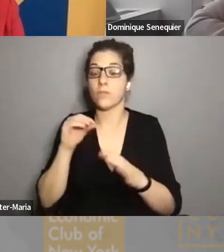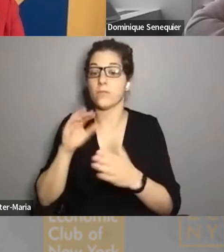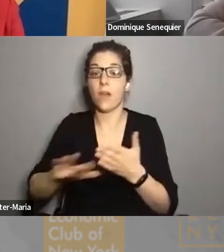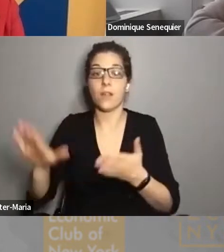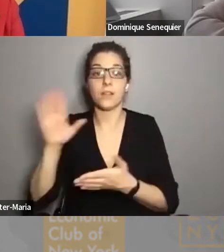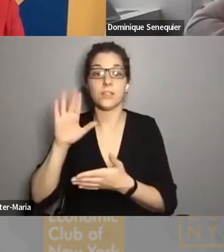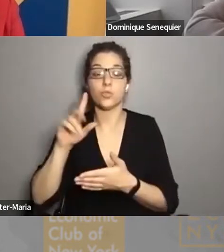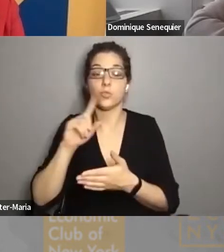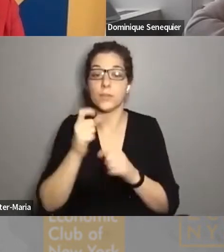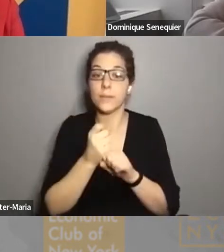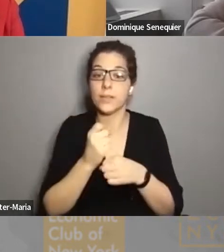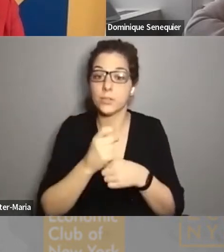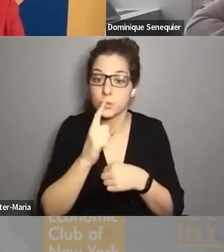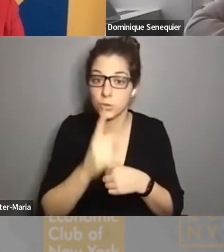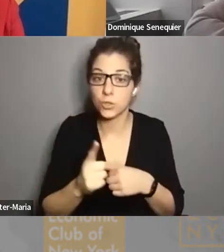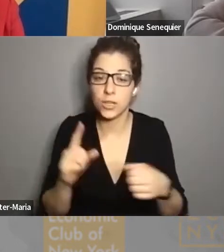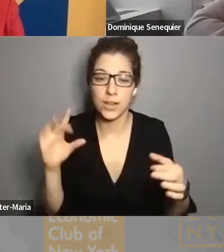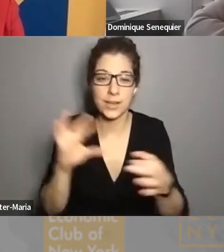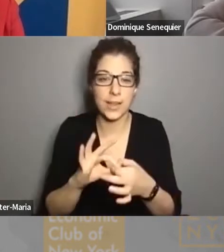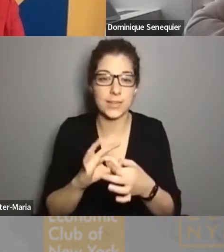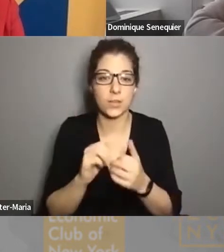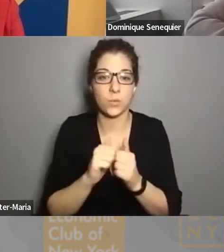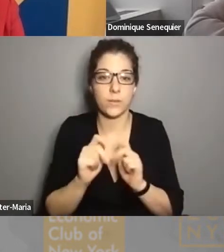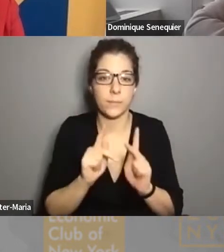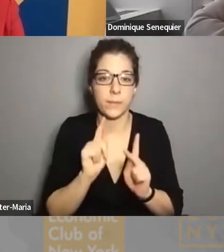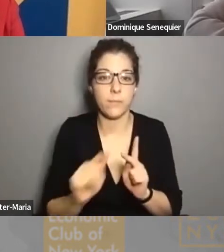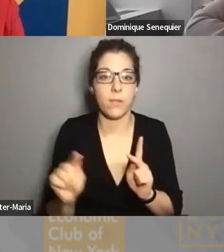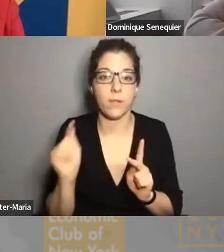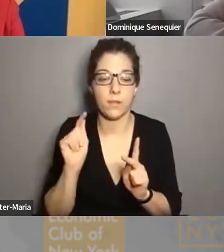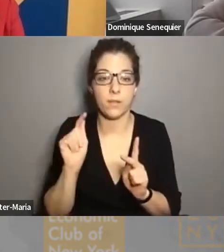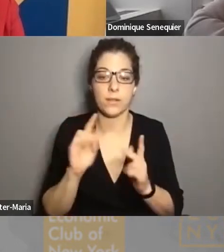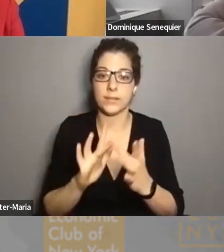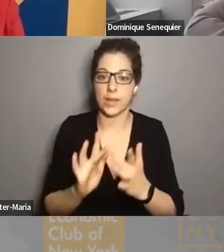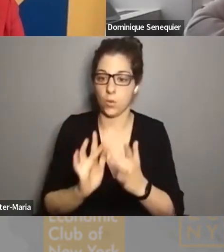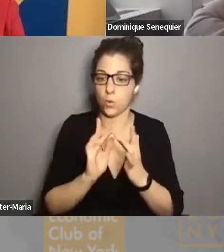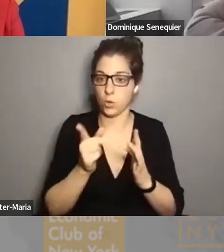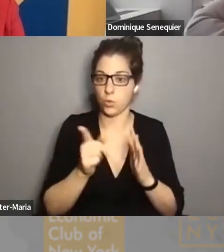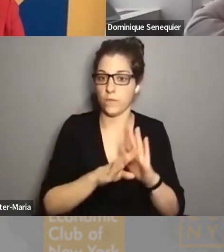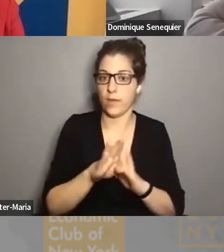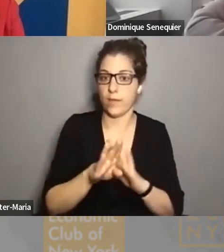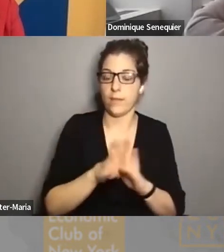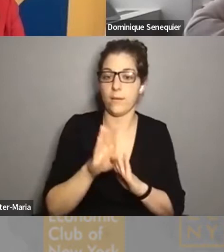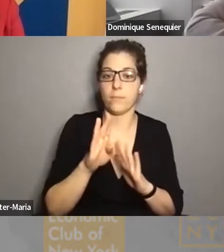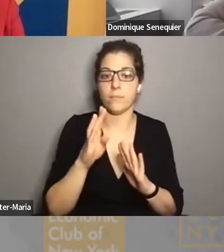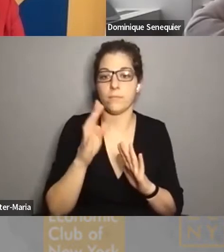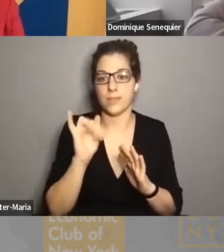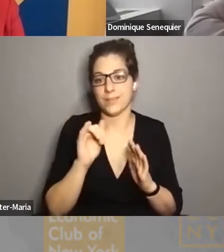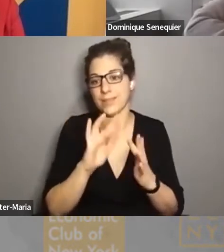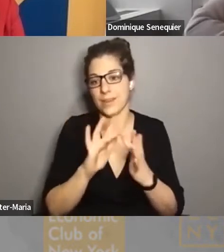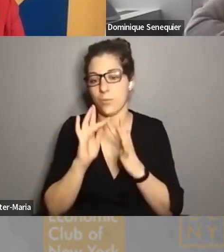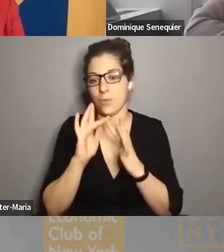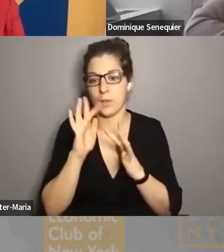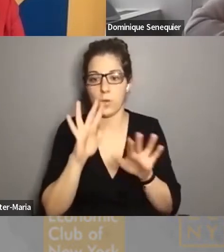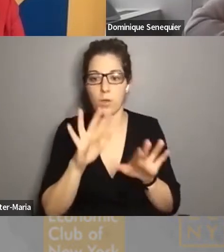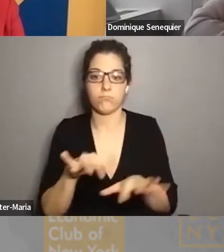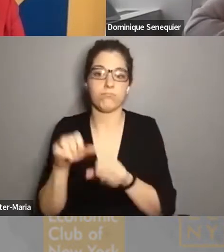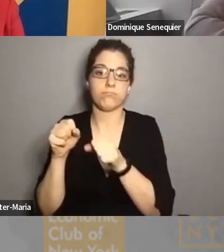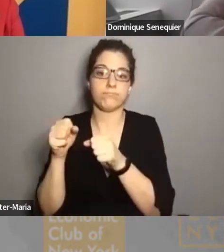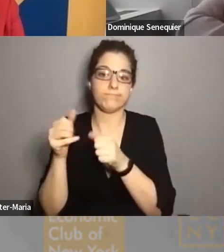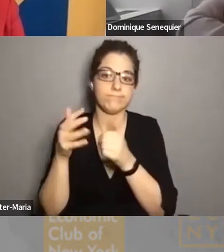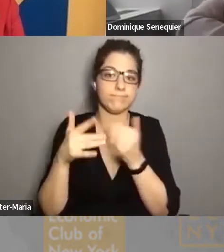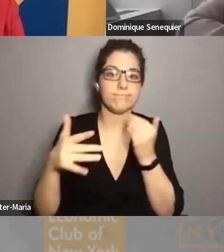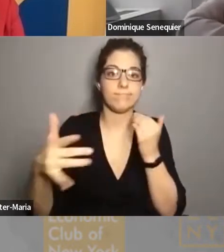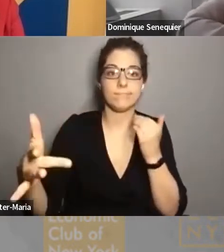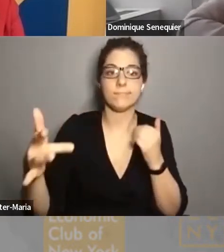really make sure that they're connecting with people, because the network that you develop then is the network that's really going to take you far in the